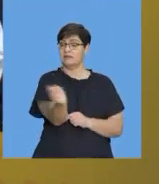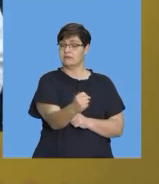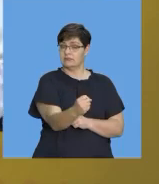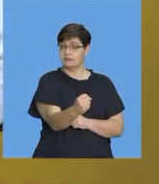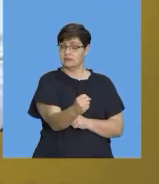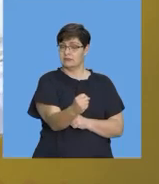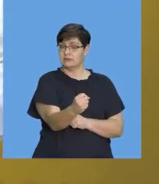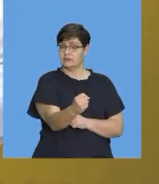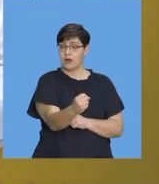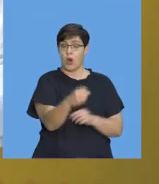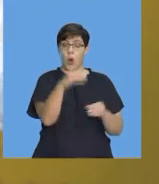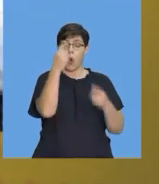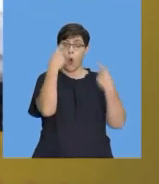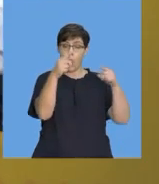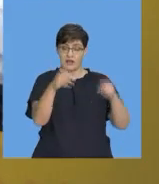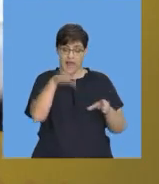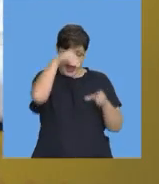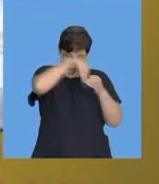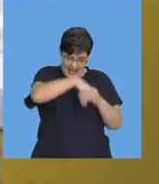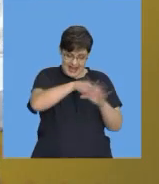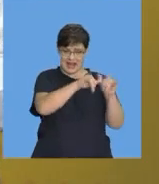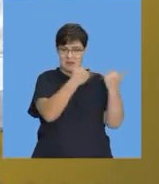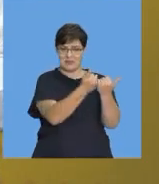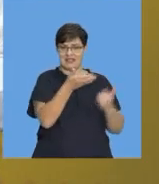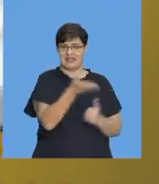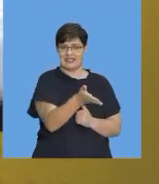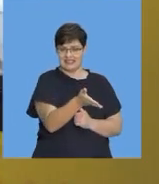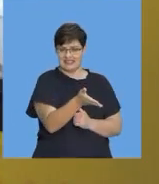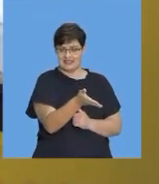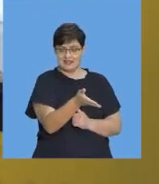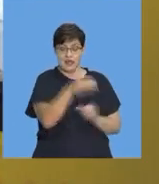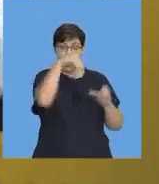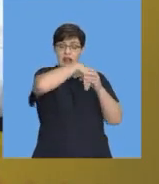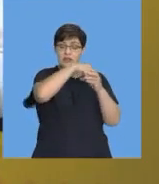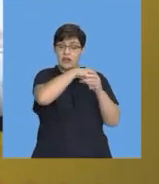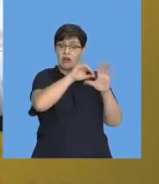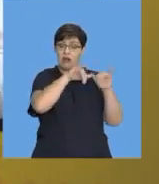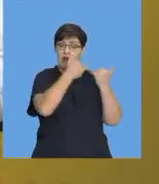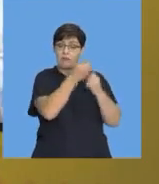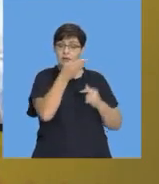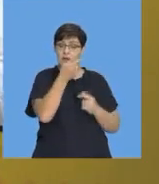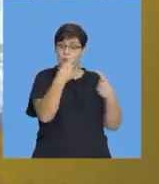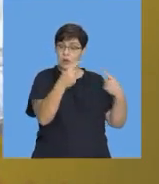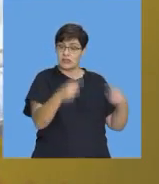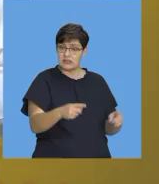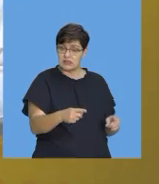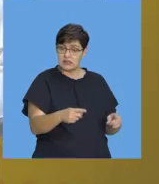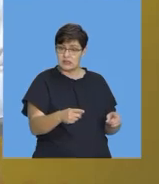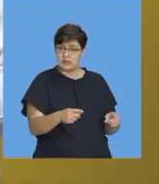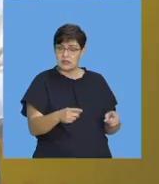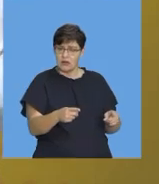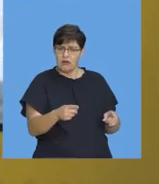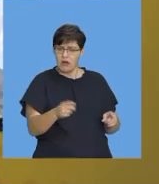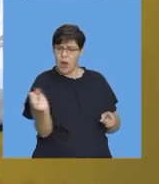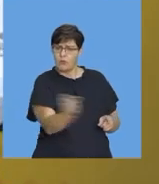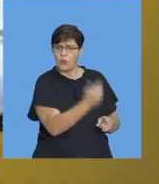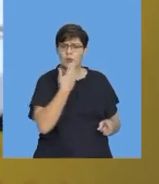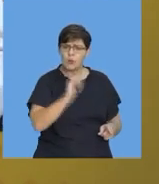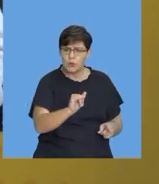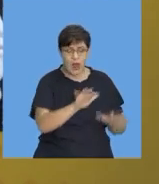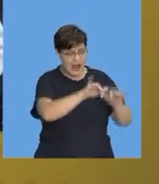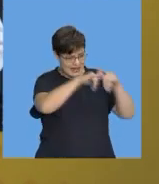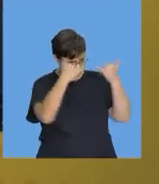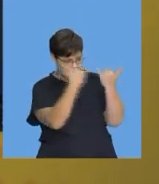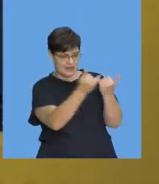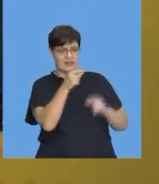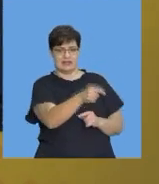internal auditors. Now, your internal auditor is appointed by the company to report on